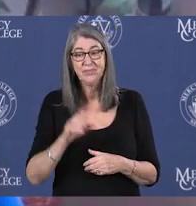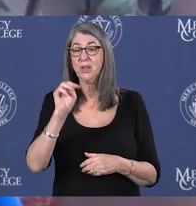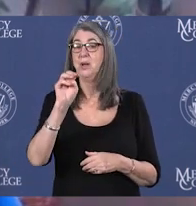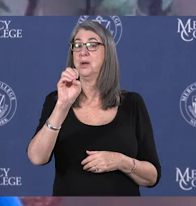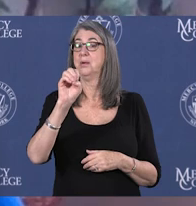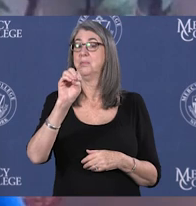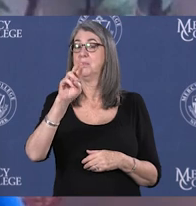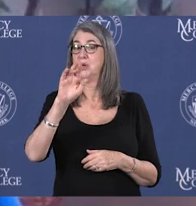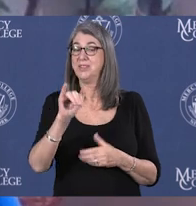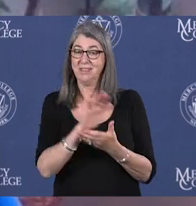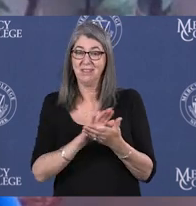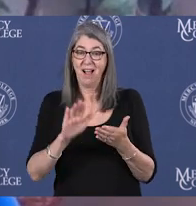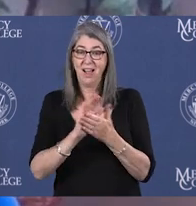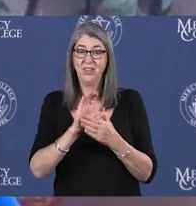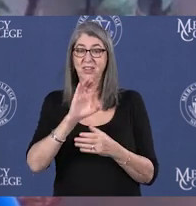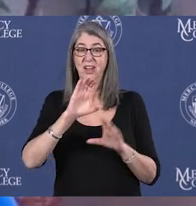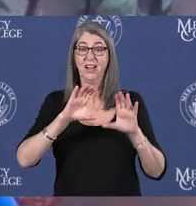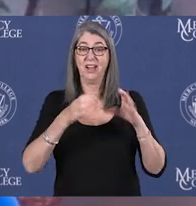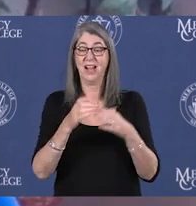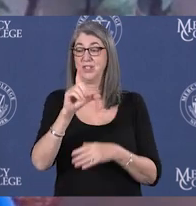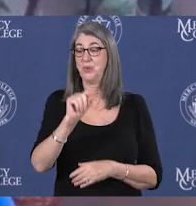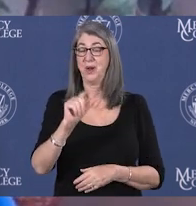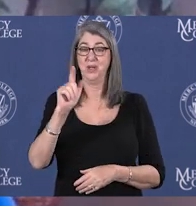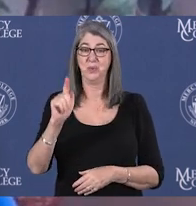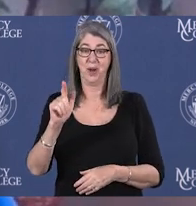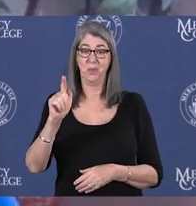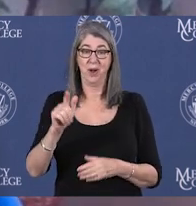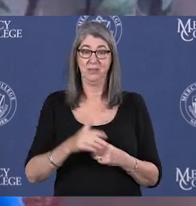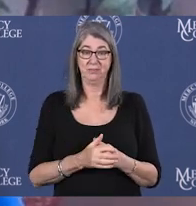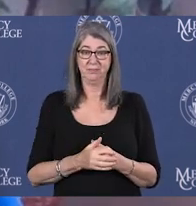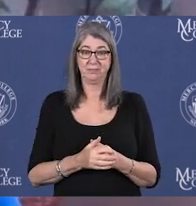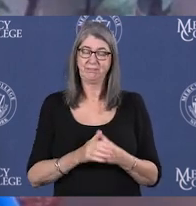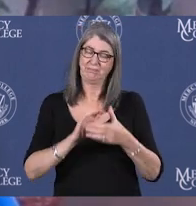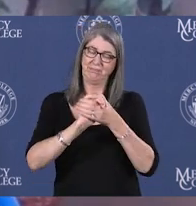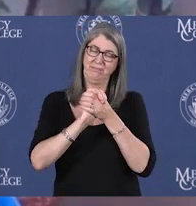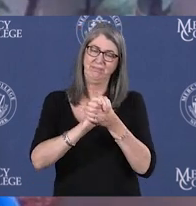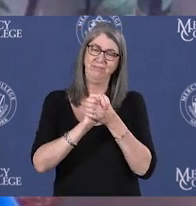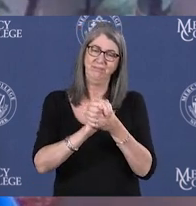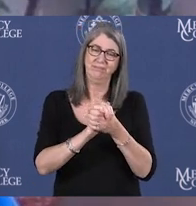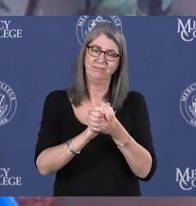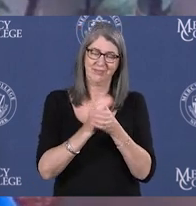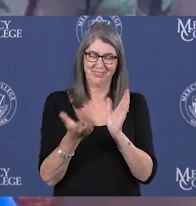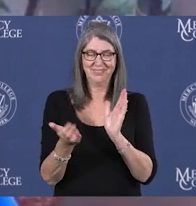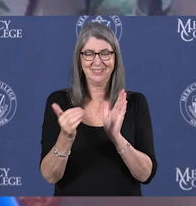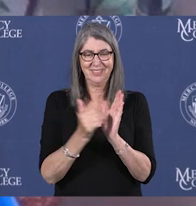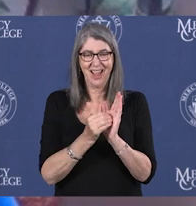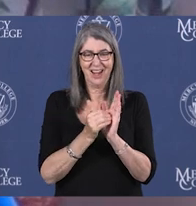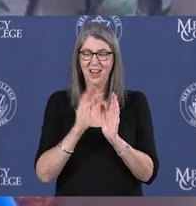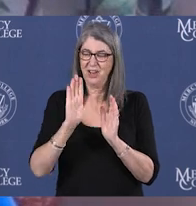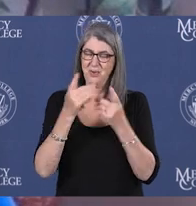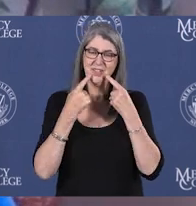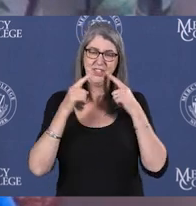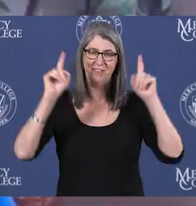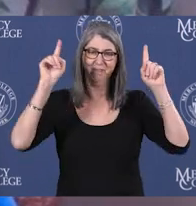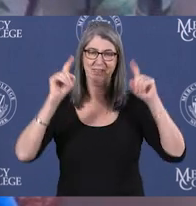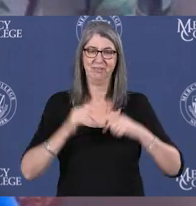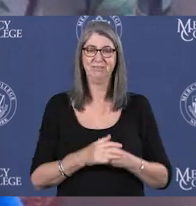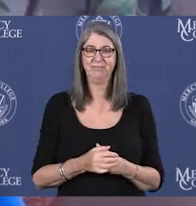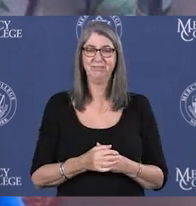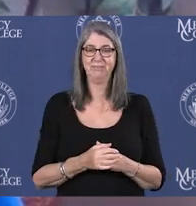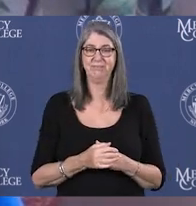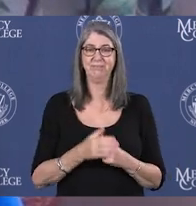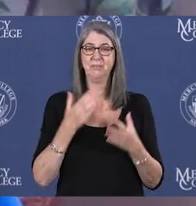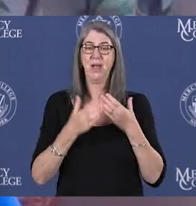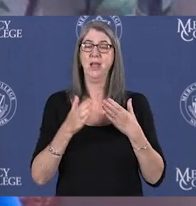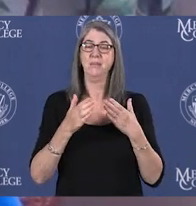Mercy College, class of 2021. Congratulations once again on your achievements.